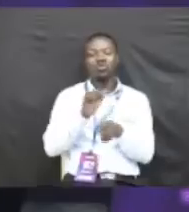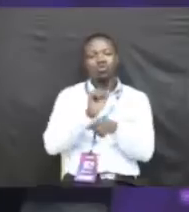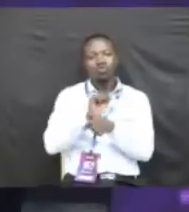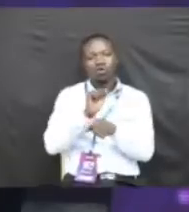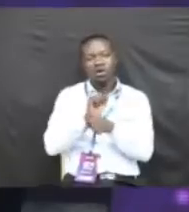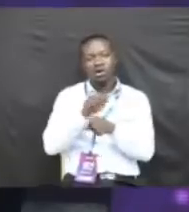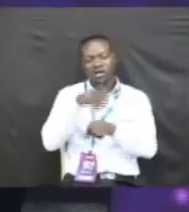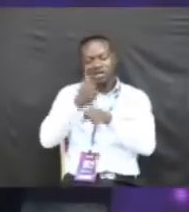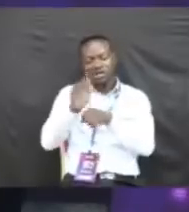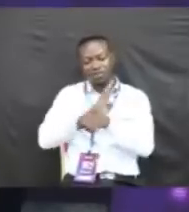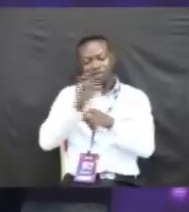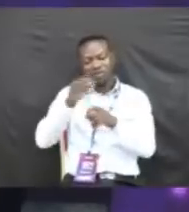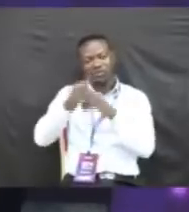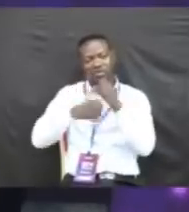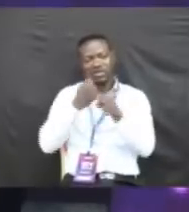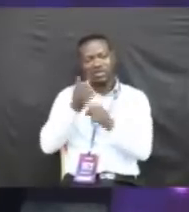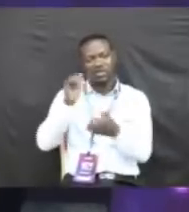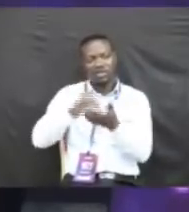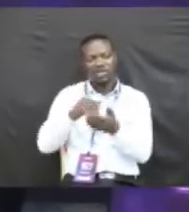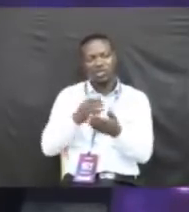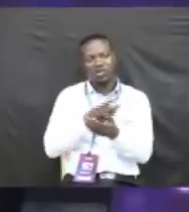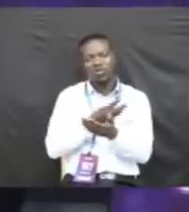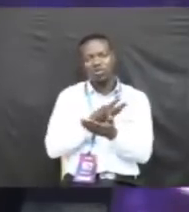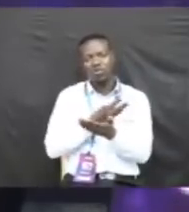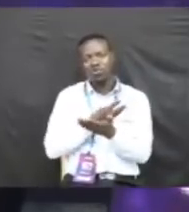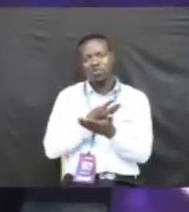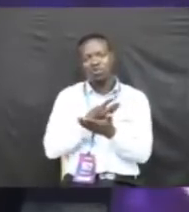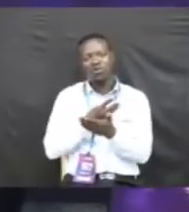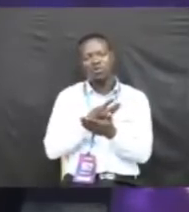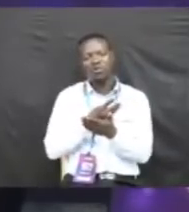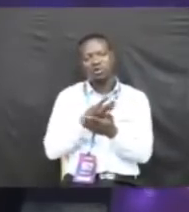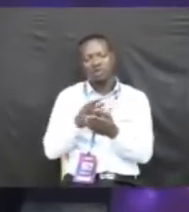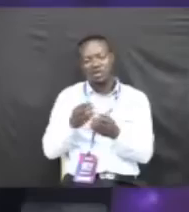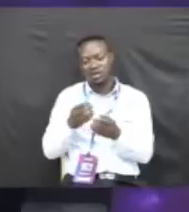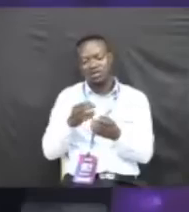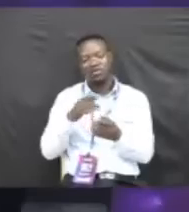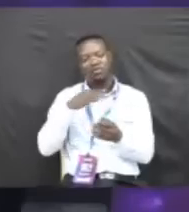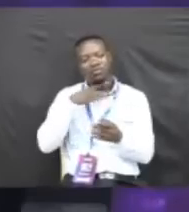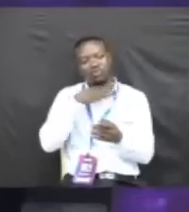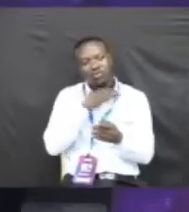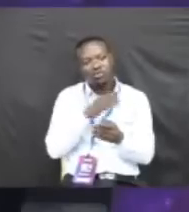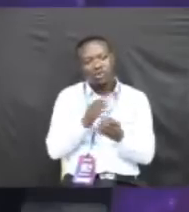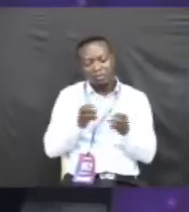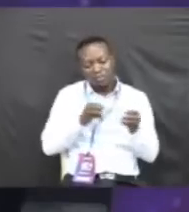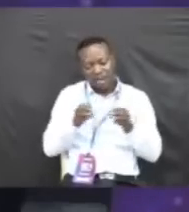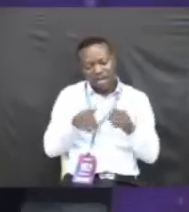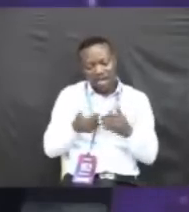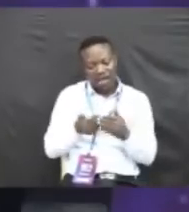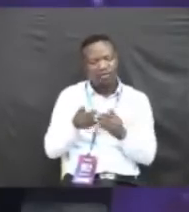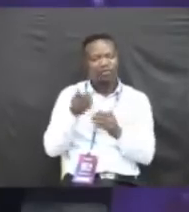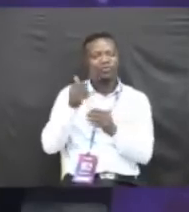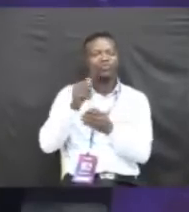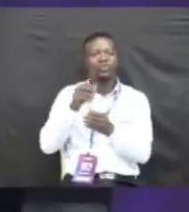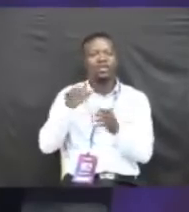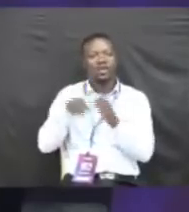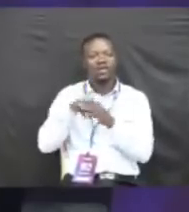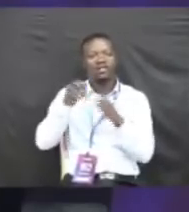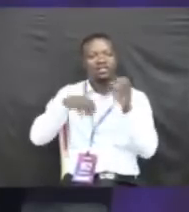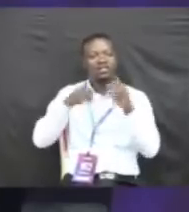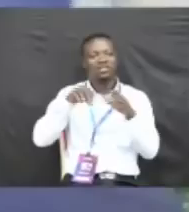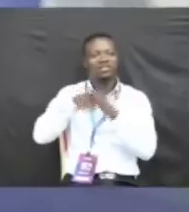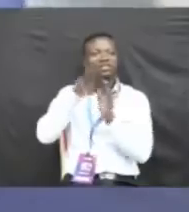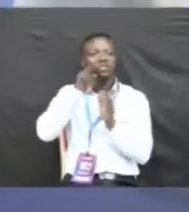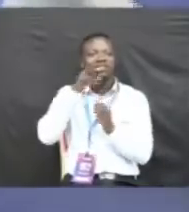awarded by the association of waste managers Nigeria for their contribution to the waste management sector in